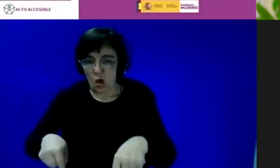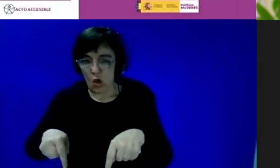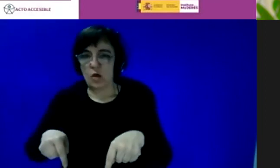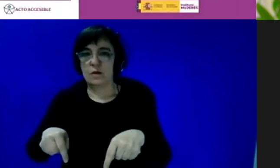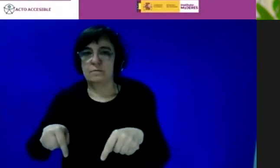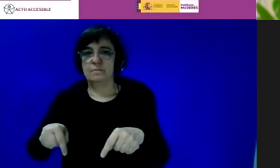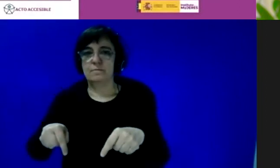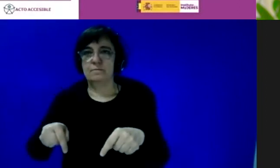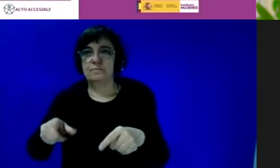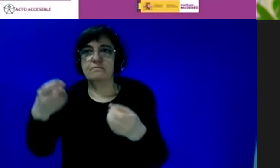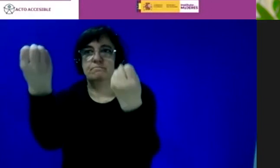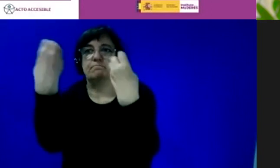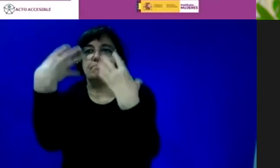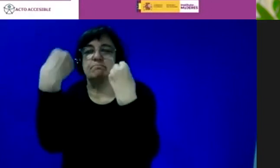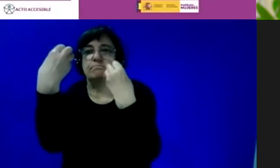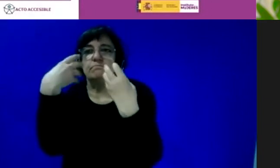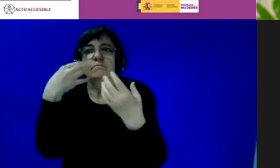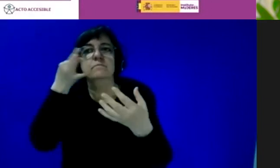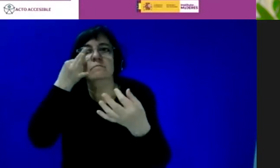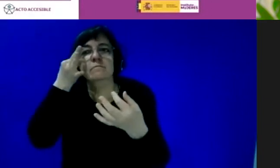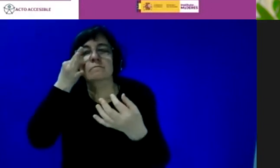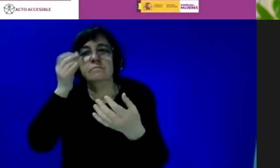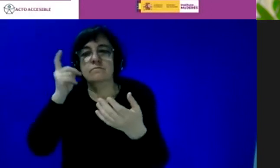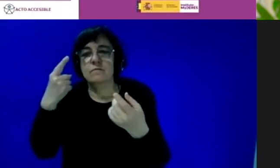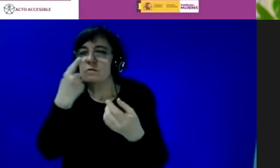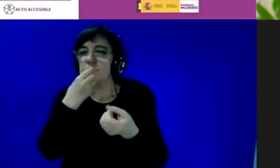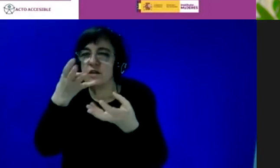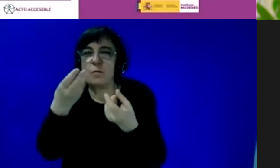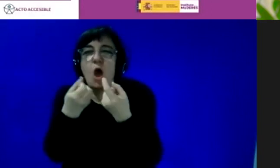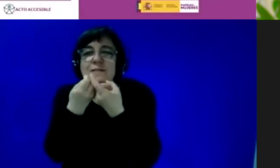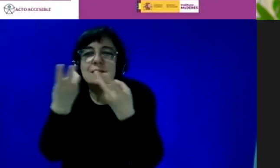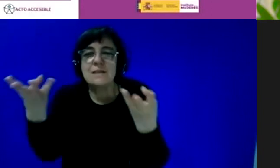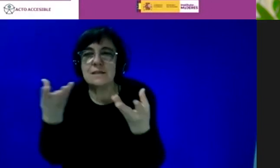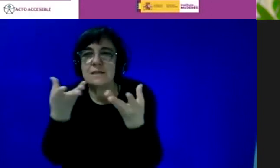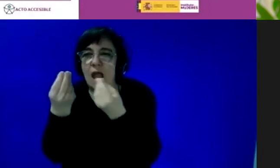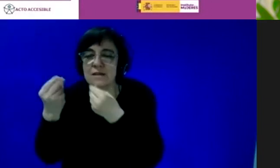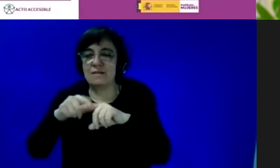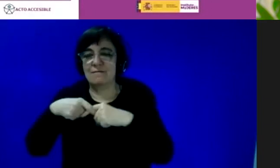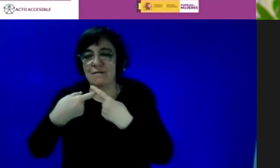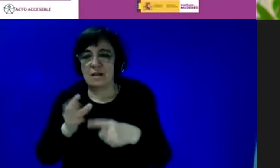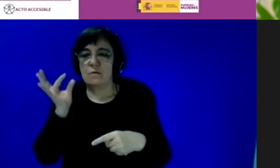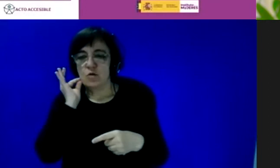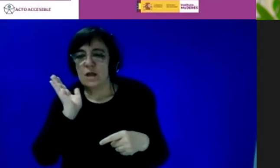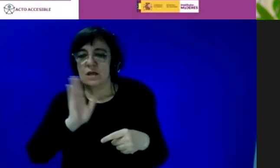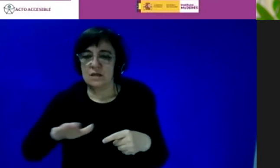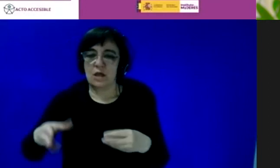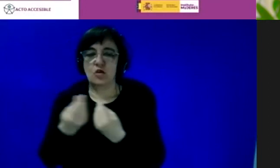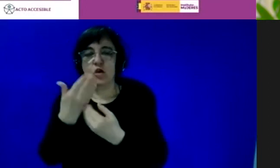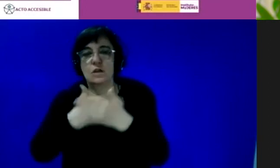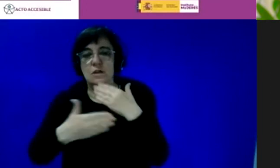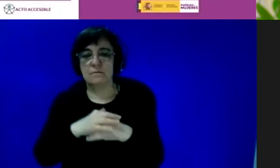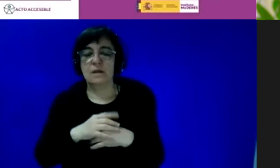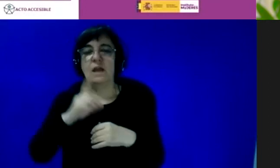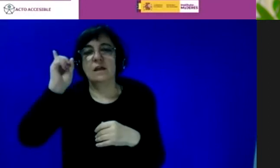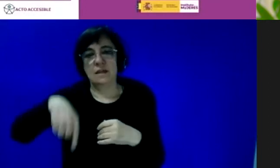Warmest thanks to all the women from Ukraine who have taken part, who have brought their testimonies, their personal stories, the stories of so